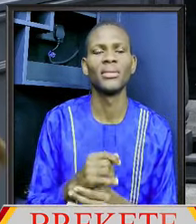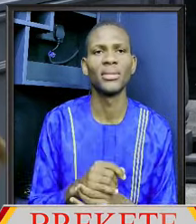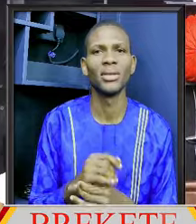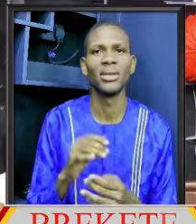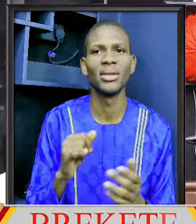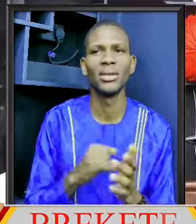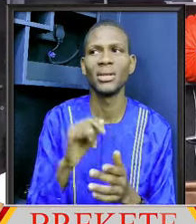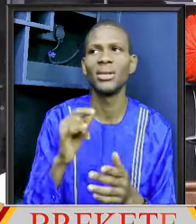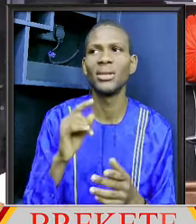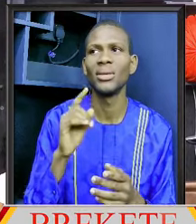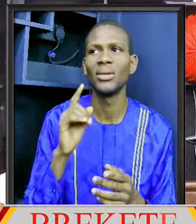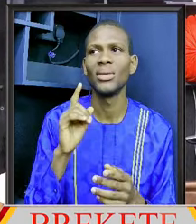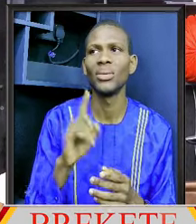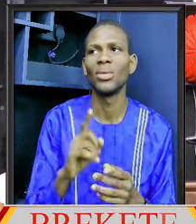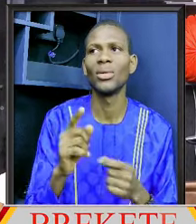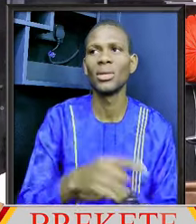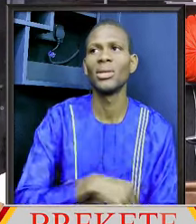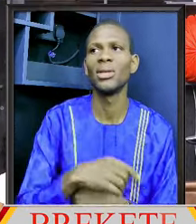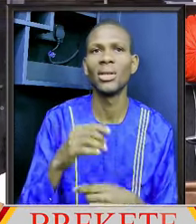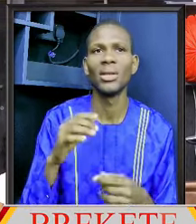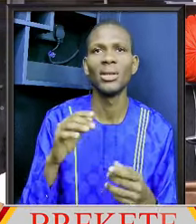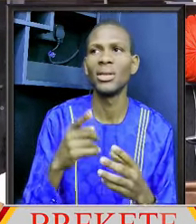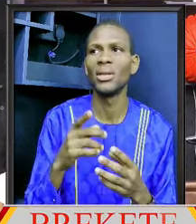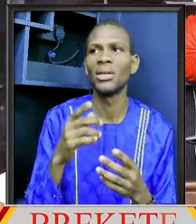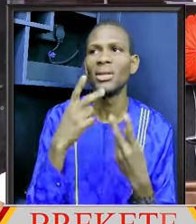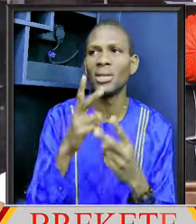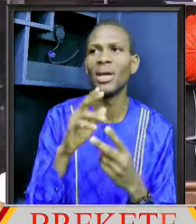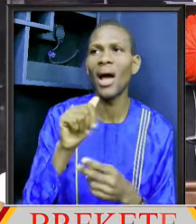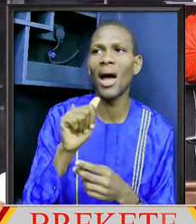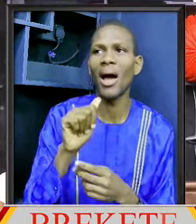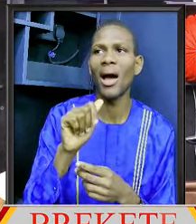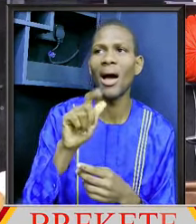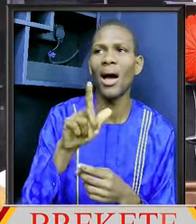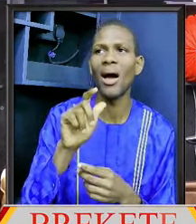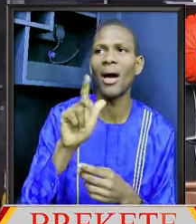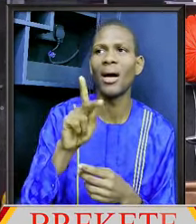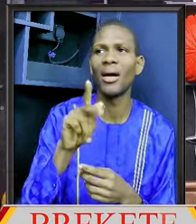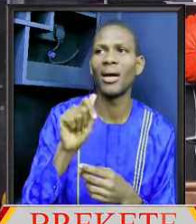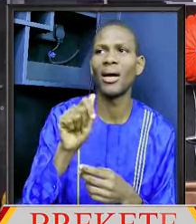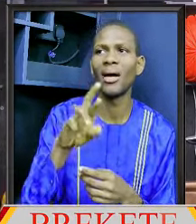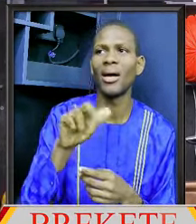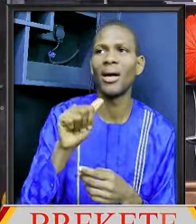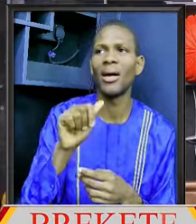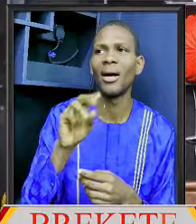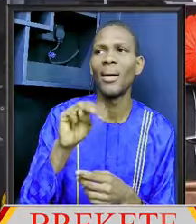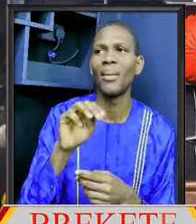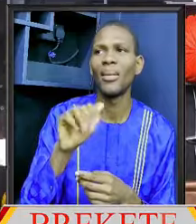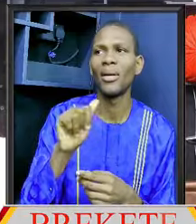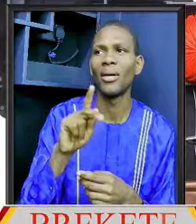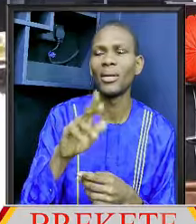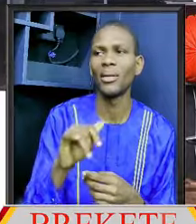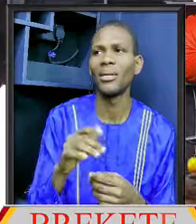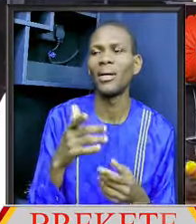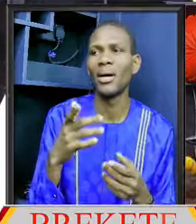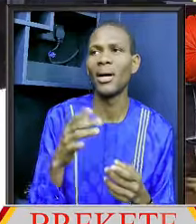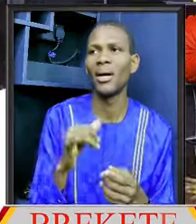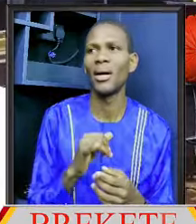time. Now one day it takes that time. See, Akaramakala, no be Talk to. I take this